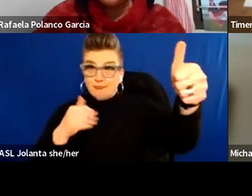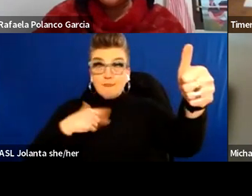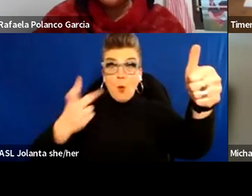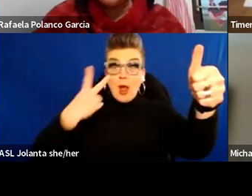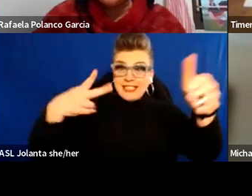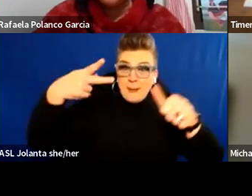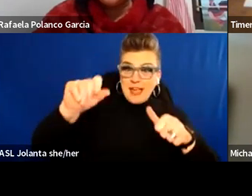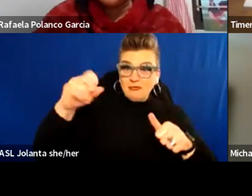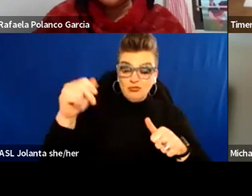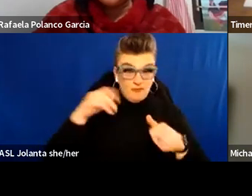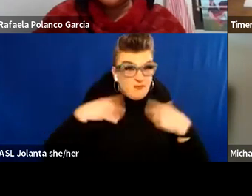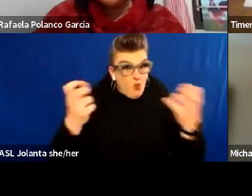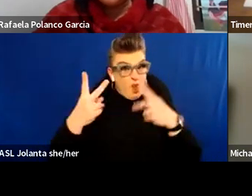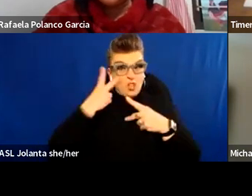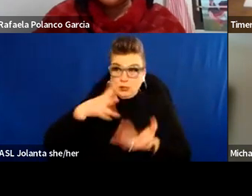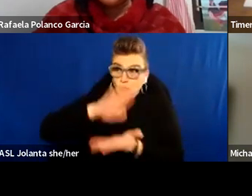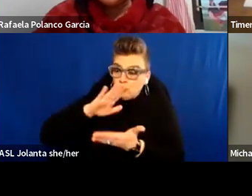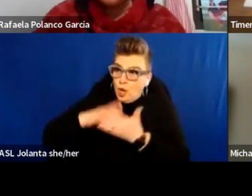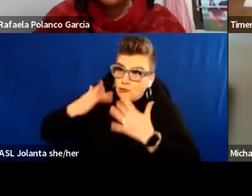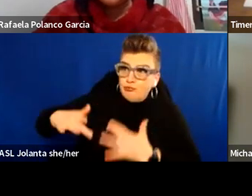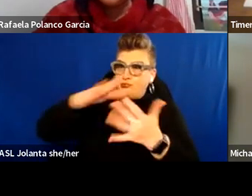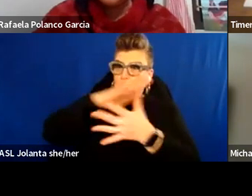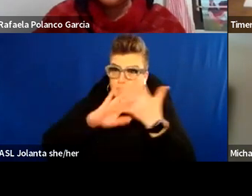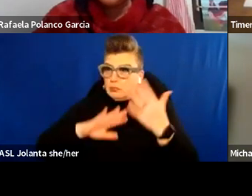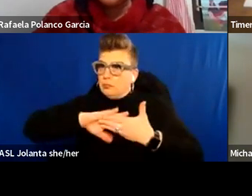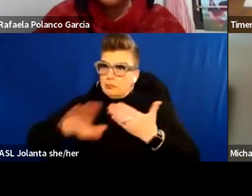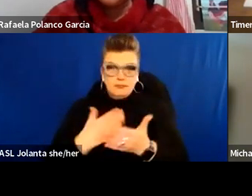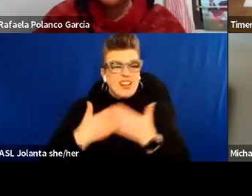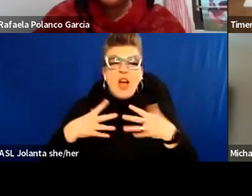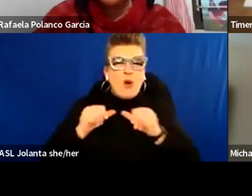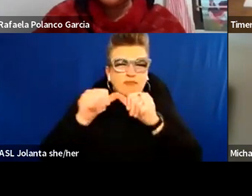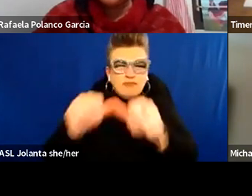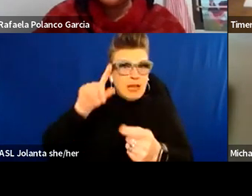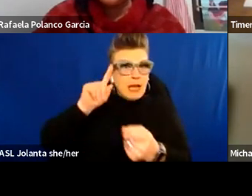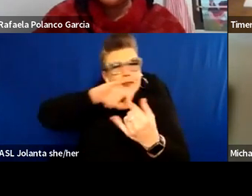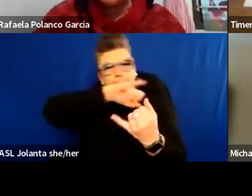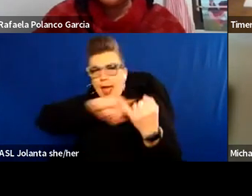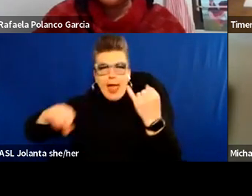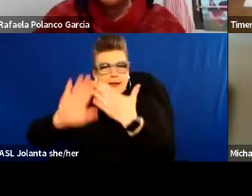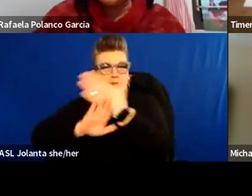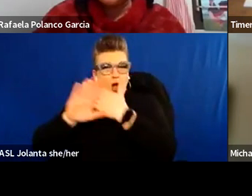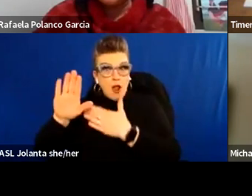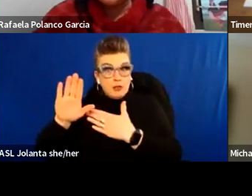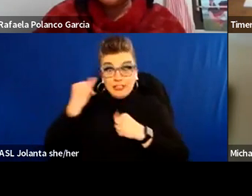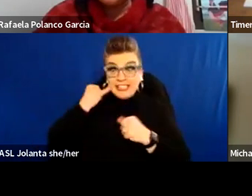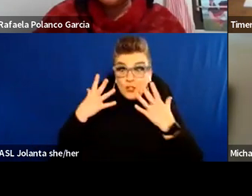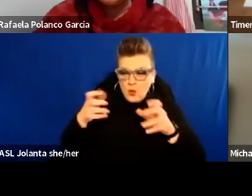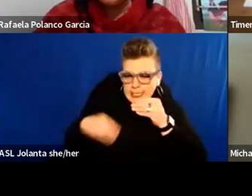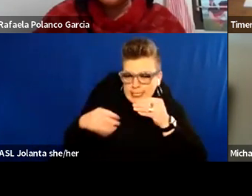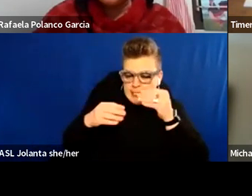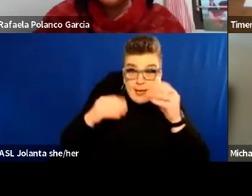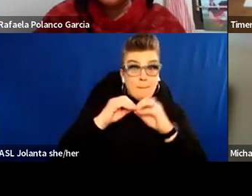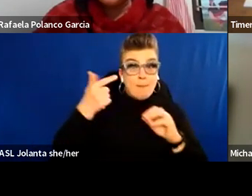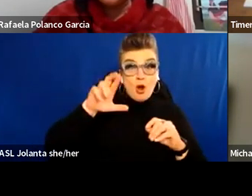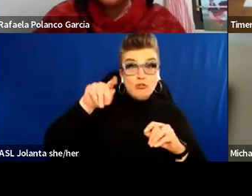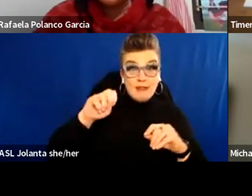to expand the building and to go up to the end of college if you have more grade levels you will make kids very happy that